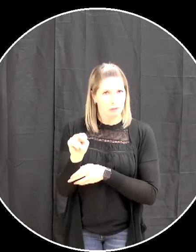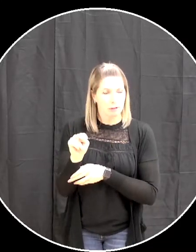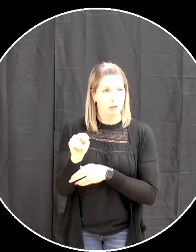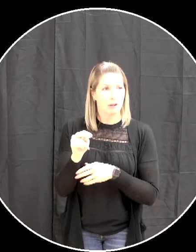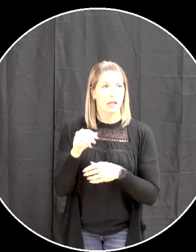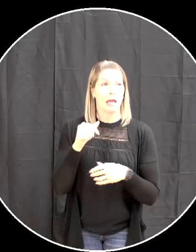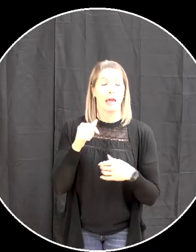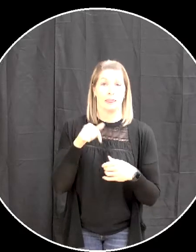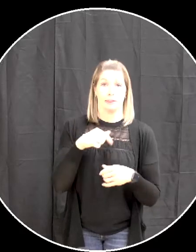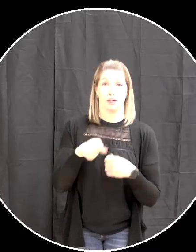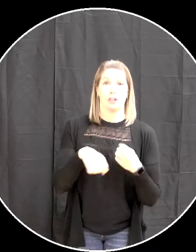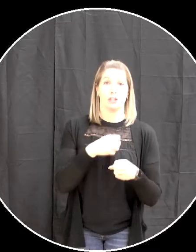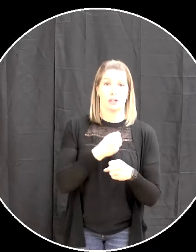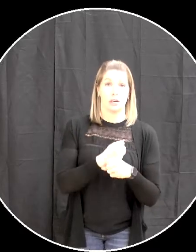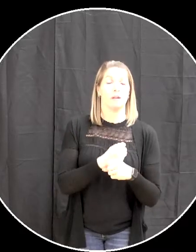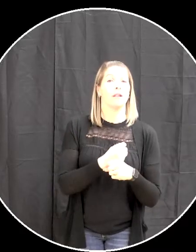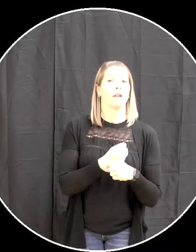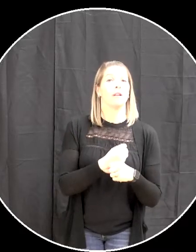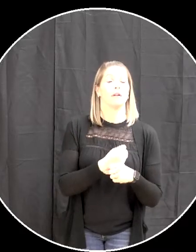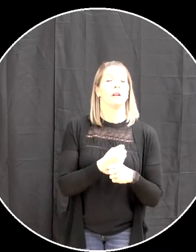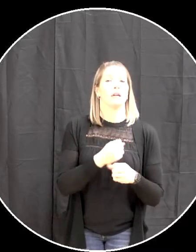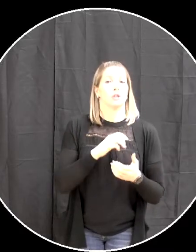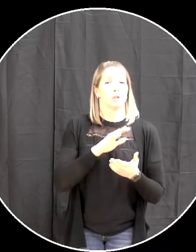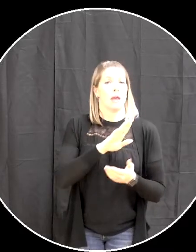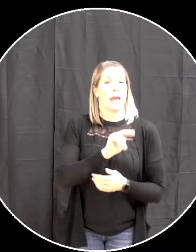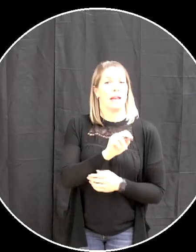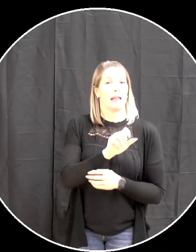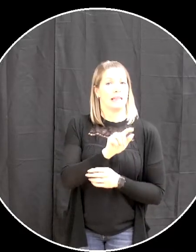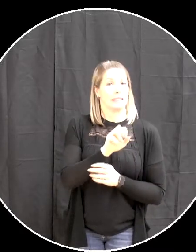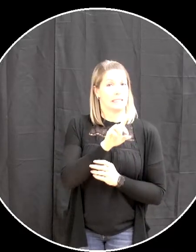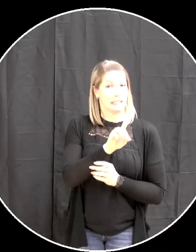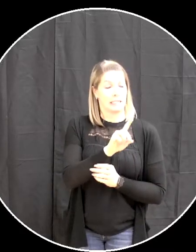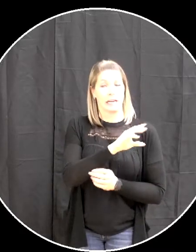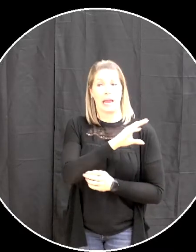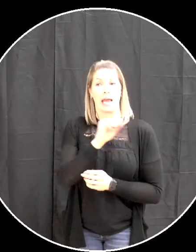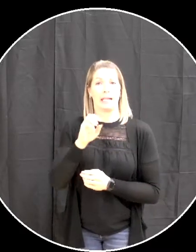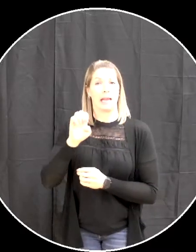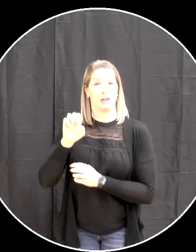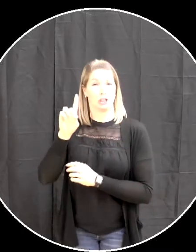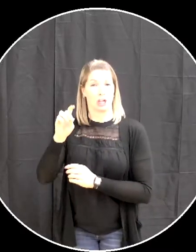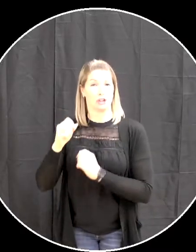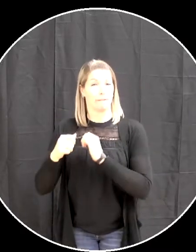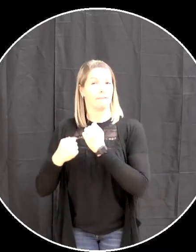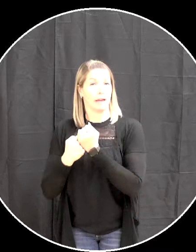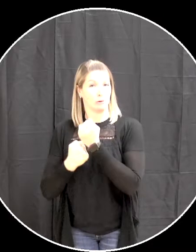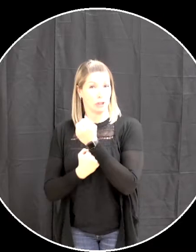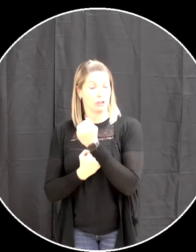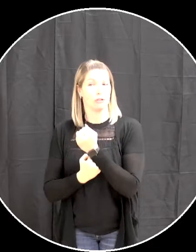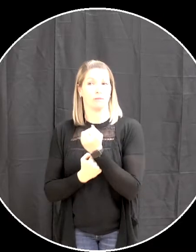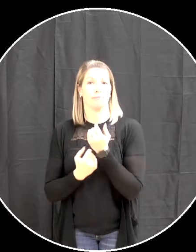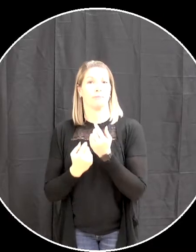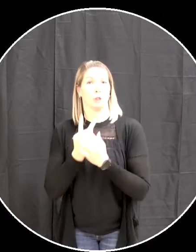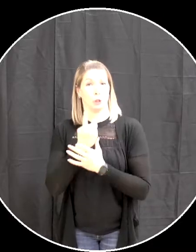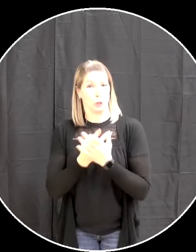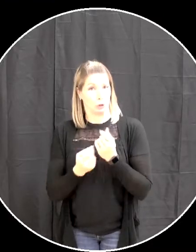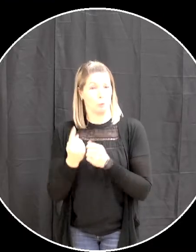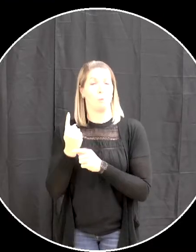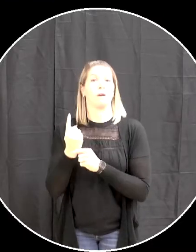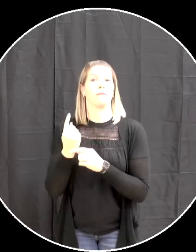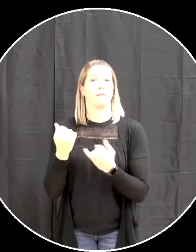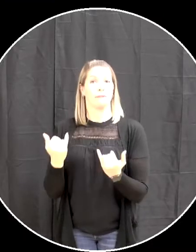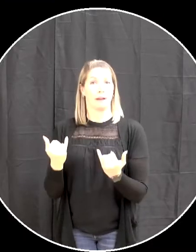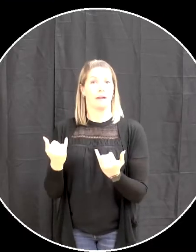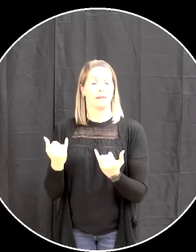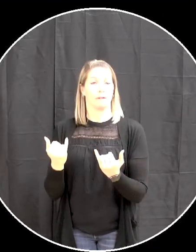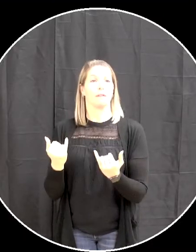the international students as well as the Education Foundation. In addition to these, the school district has